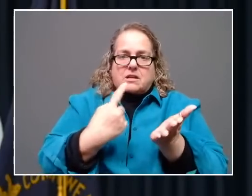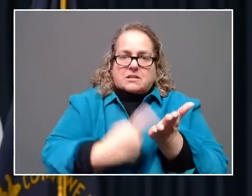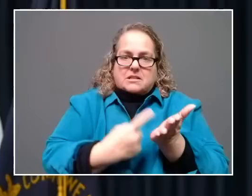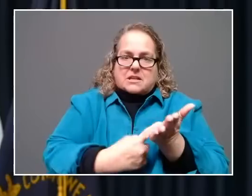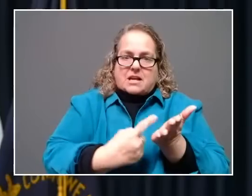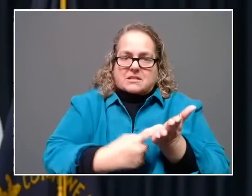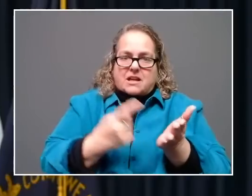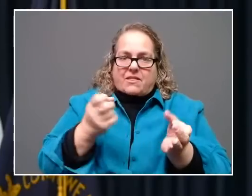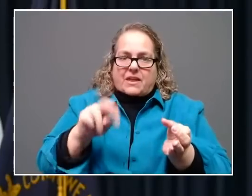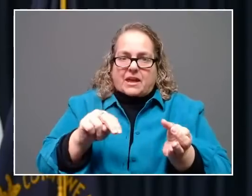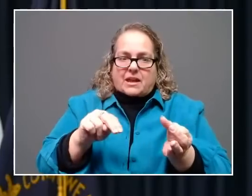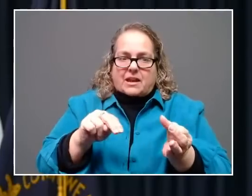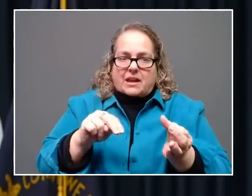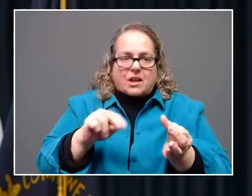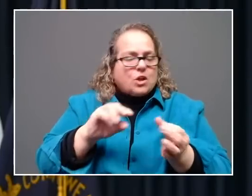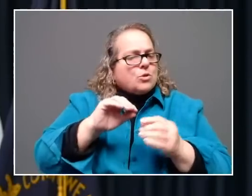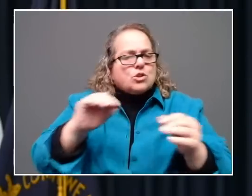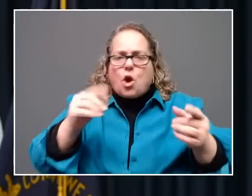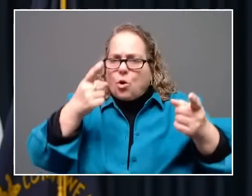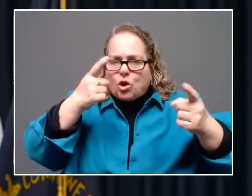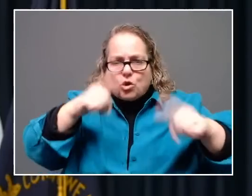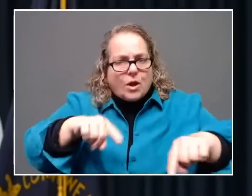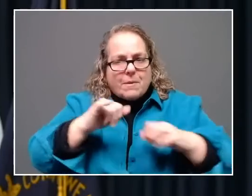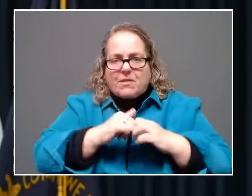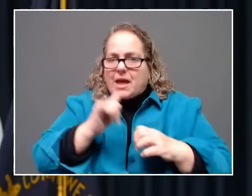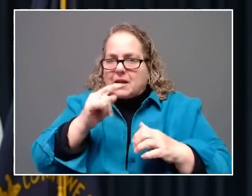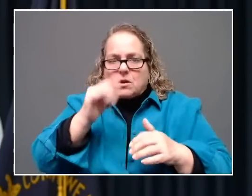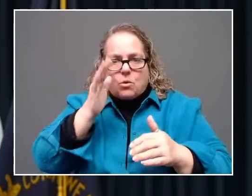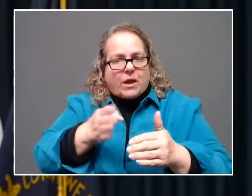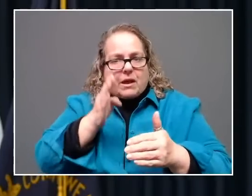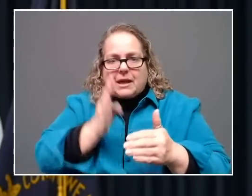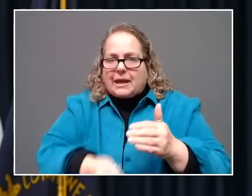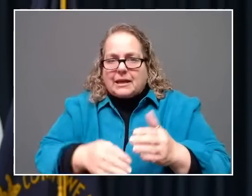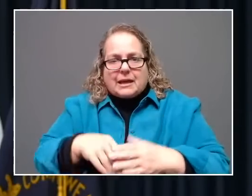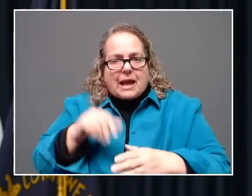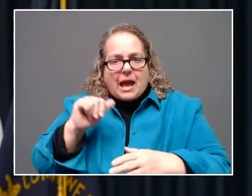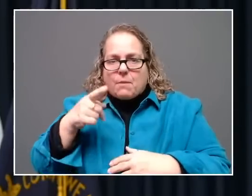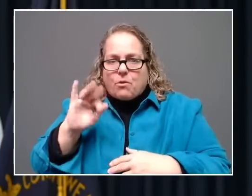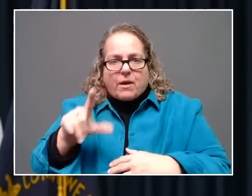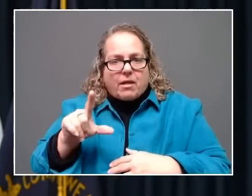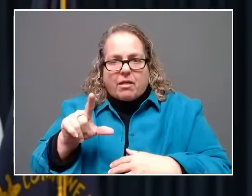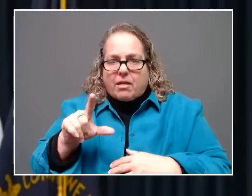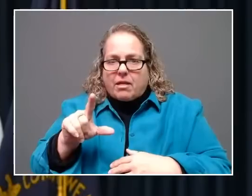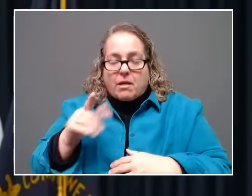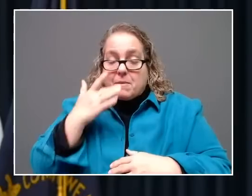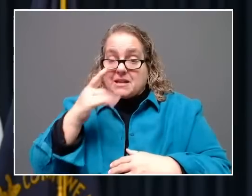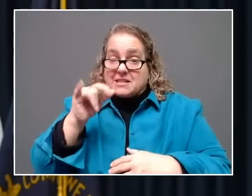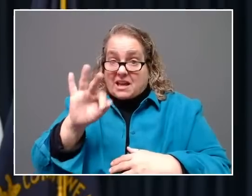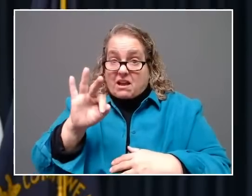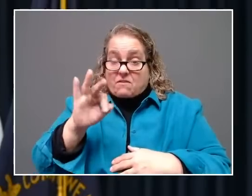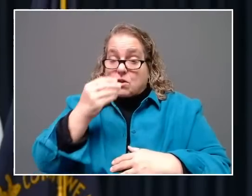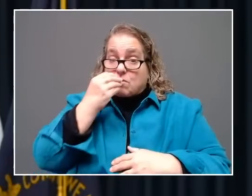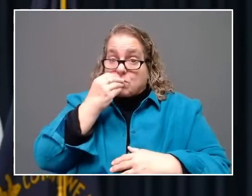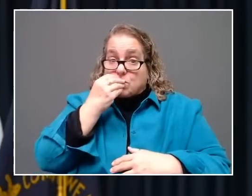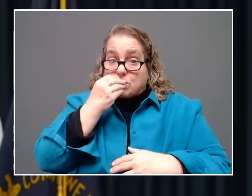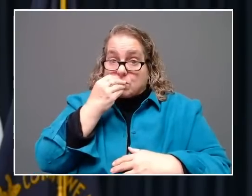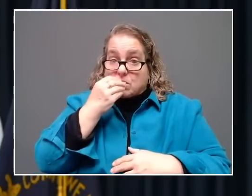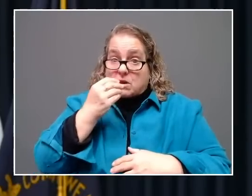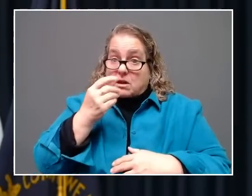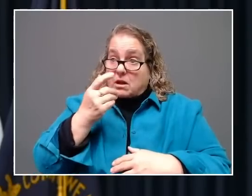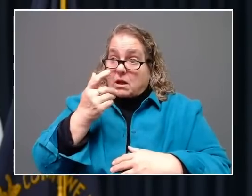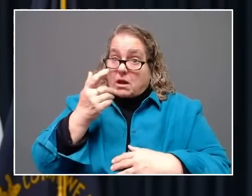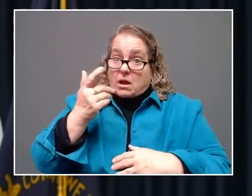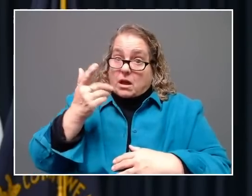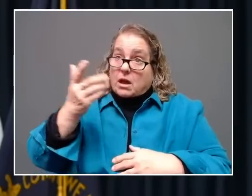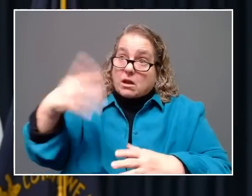agreement that this thing was going to be over in April because if the supply chain is still being hit by